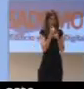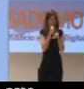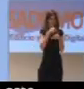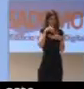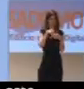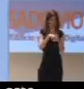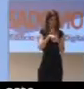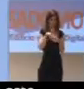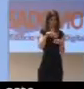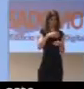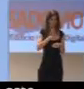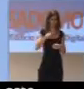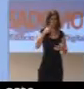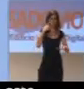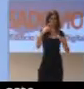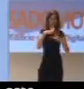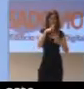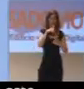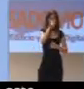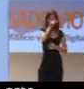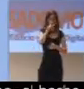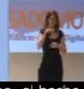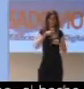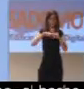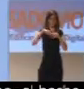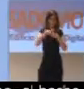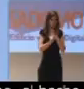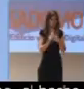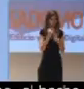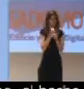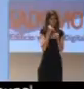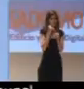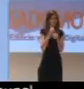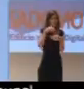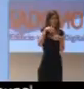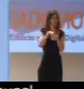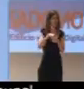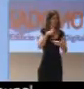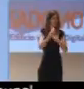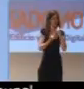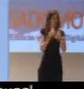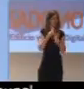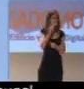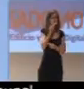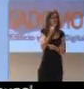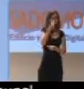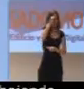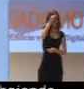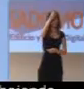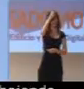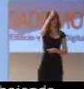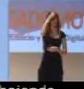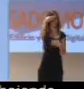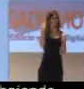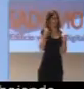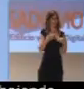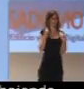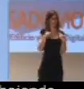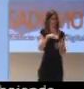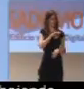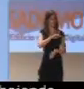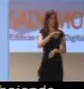project, because somehow the fact that there's been so many people participating and working have